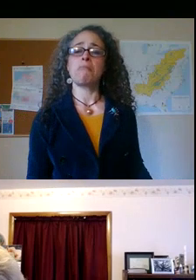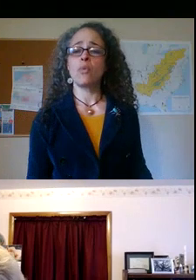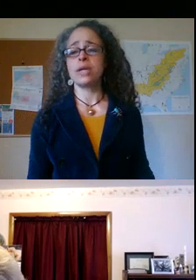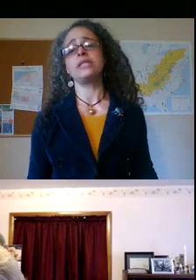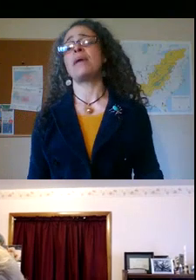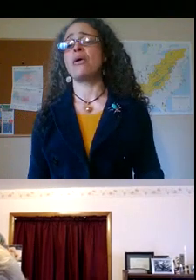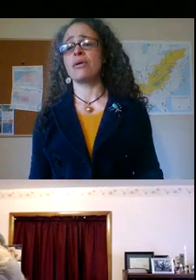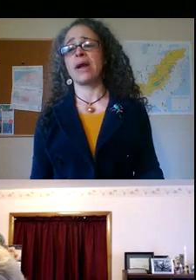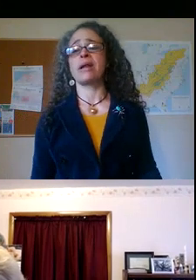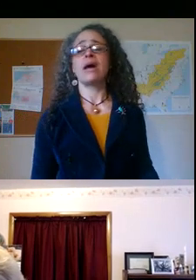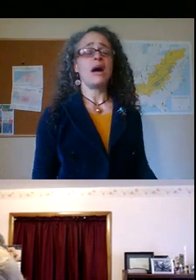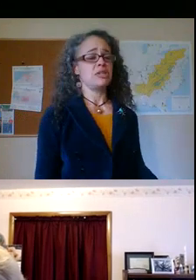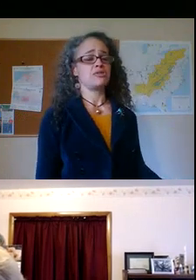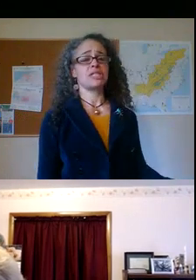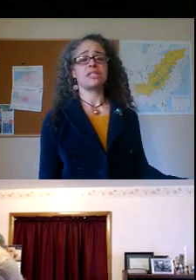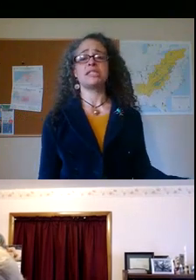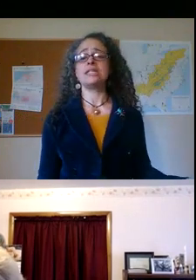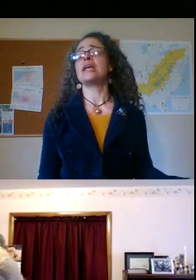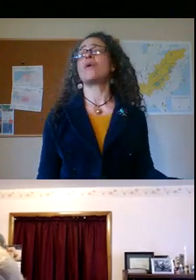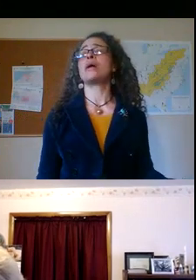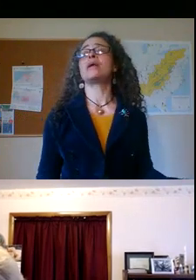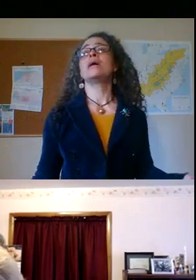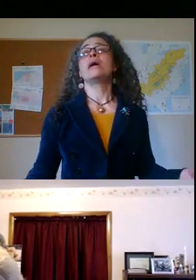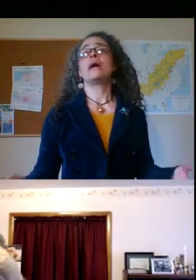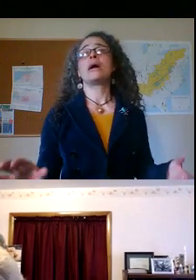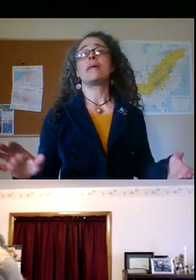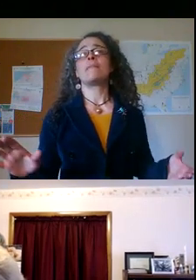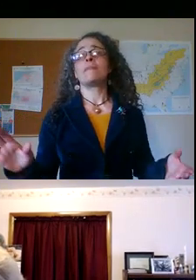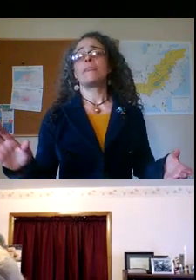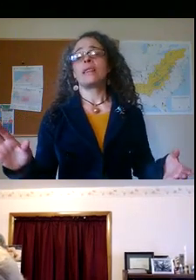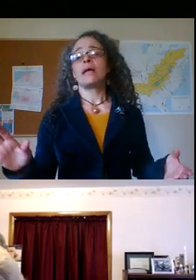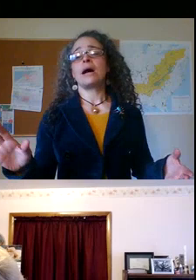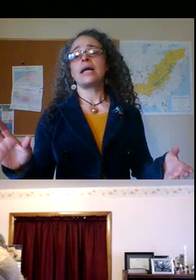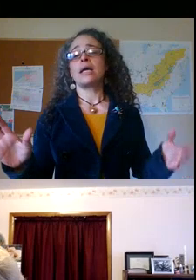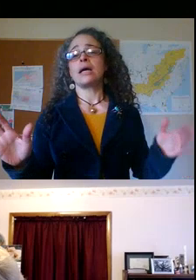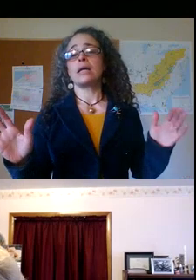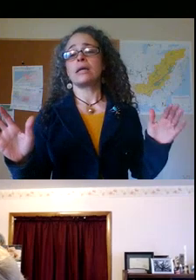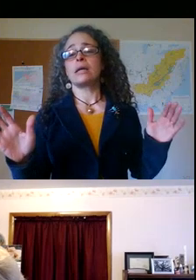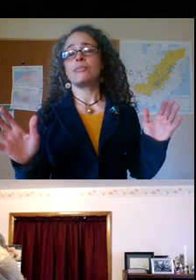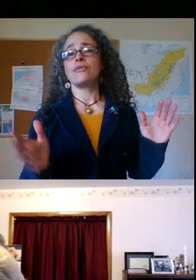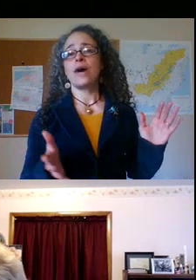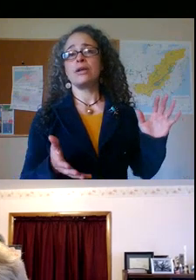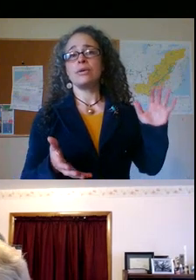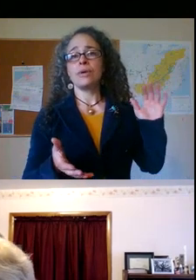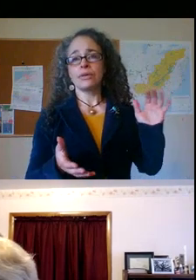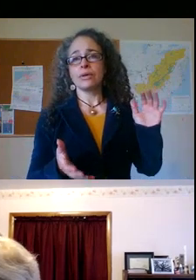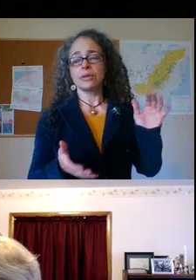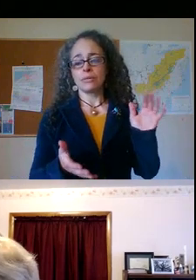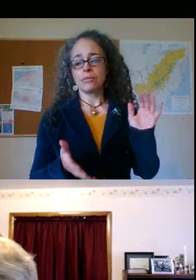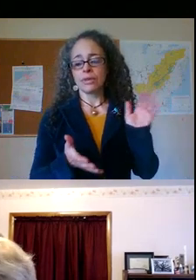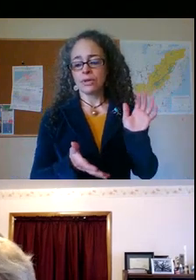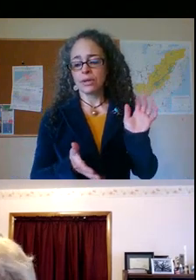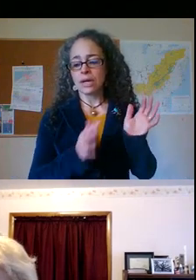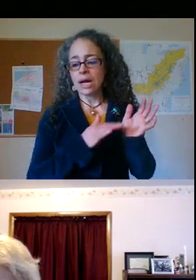like, what is a power grant? I'm interested in seeing one. I can provide you